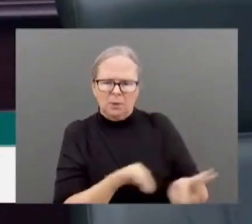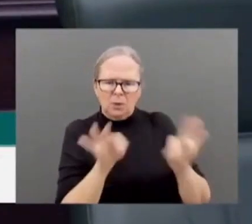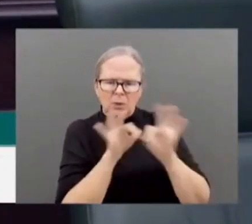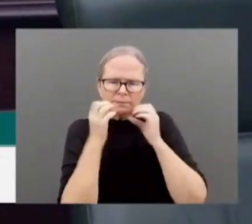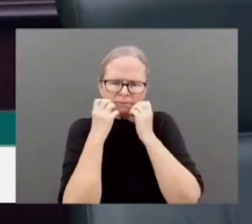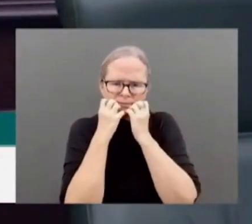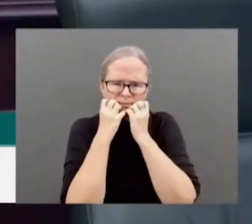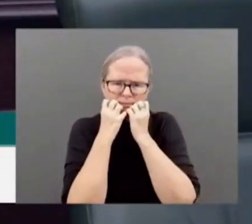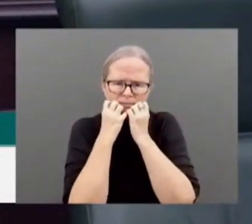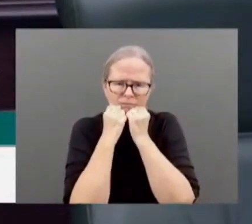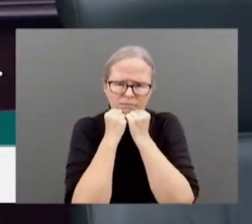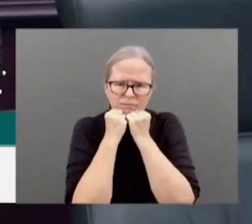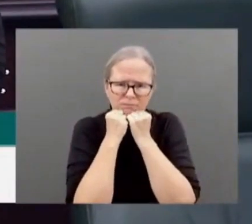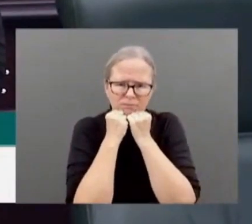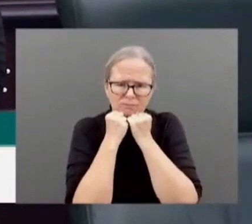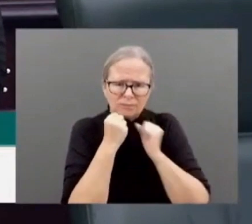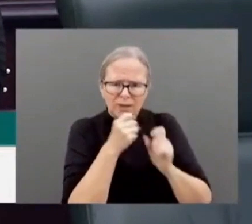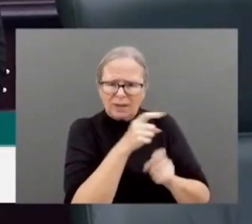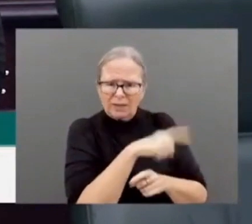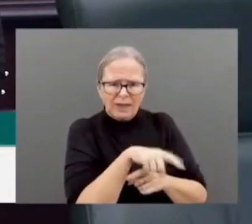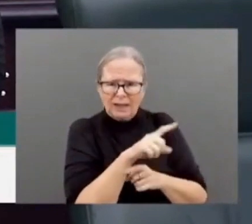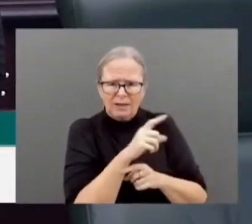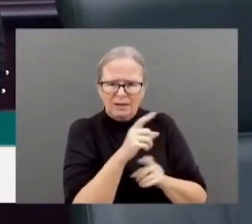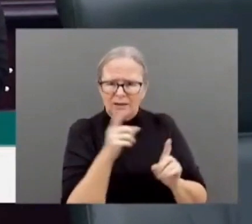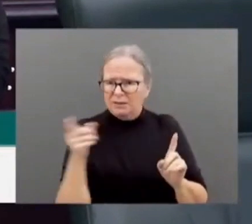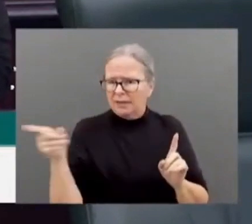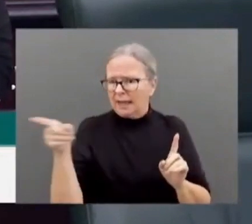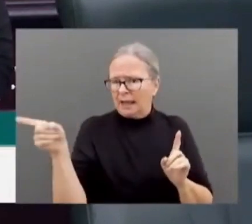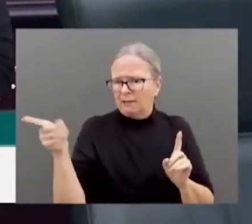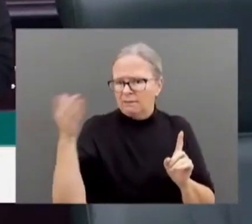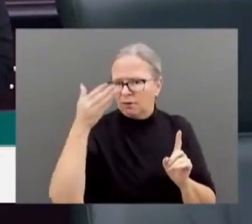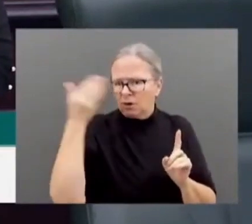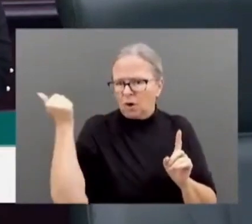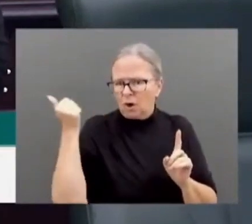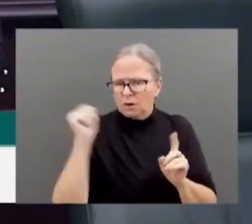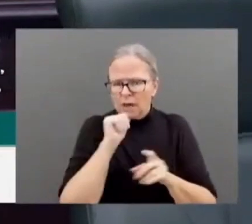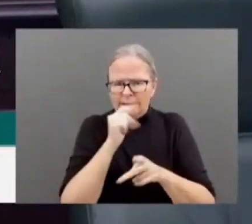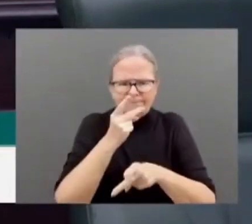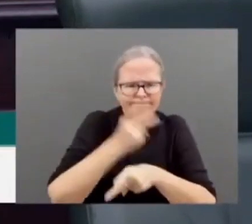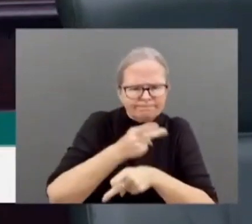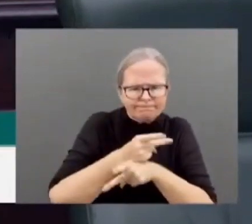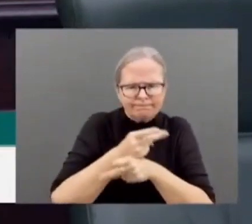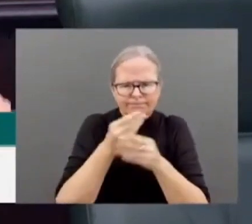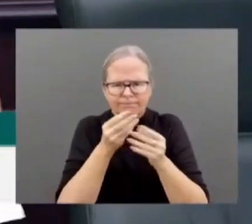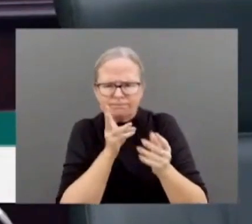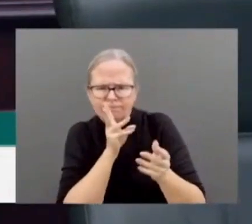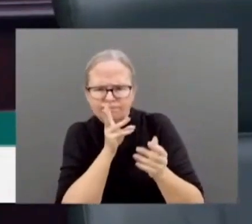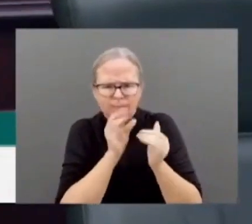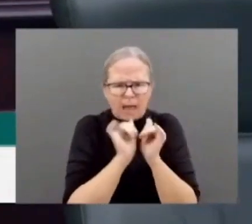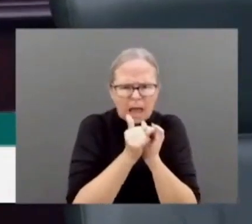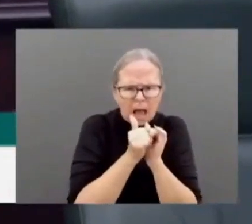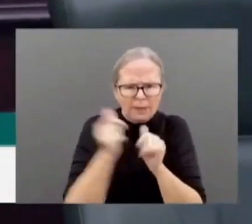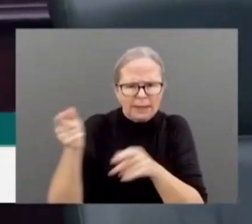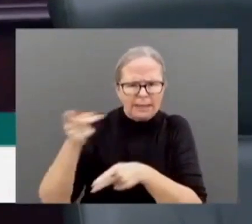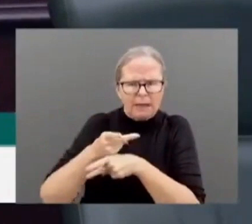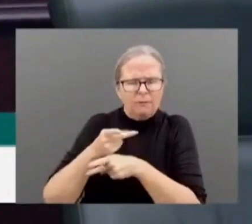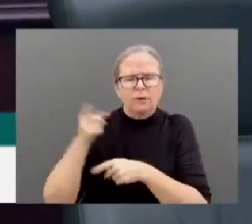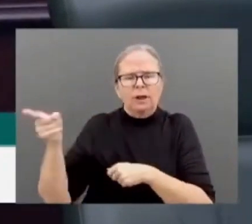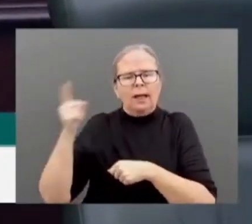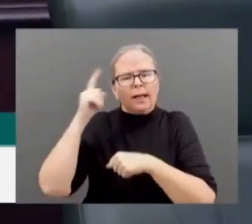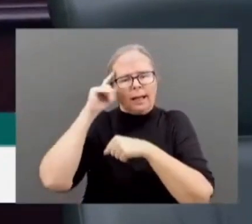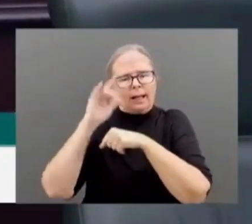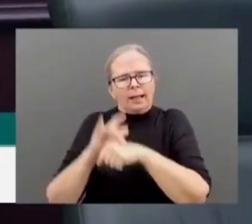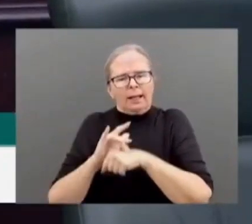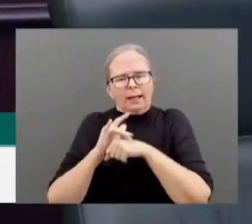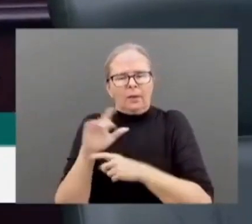for coal mining exploration. This will not only pollute this precious water, but use much of it, making less available for cows, fish, and